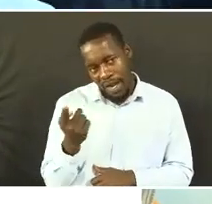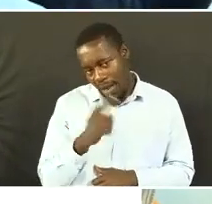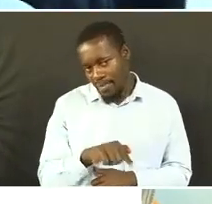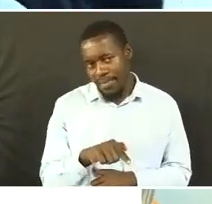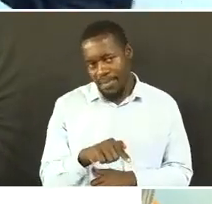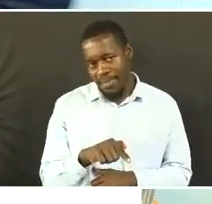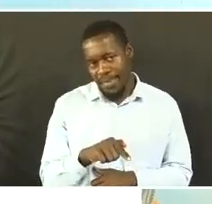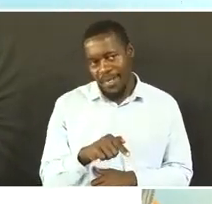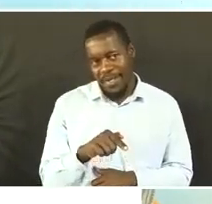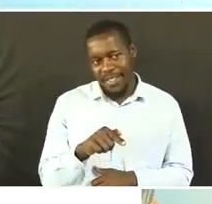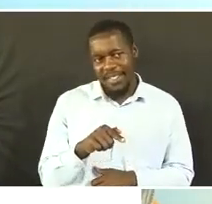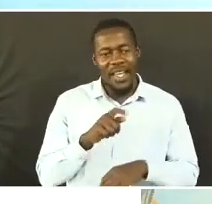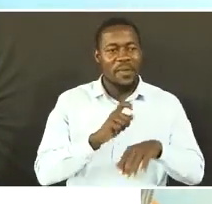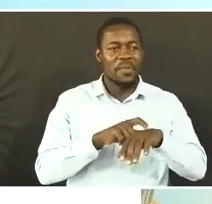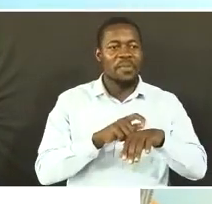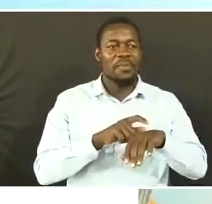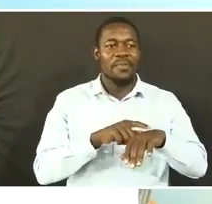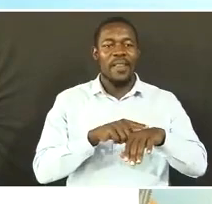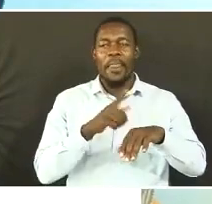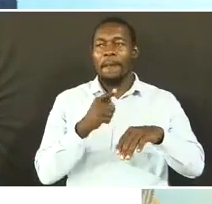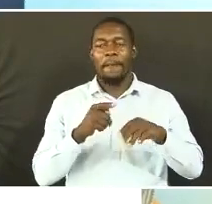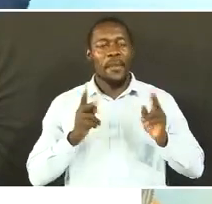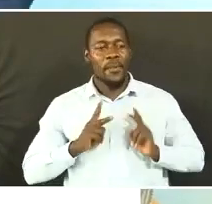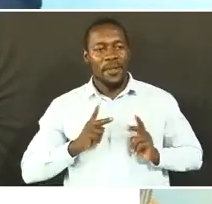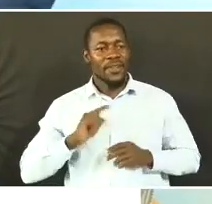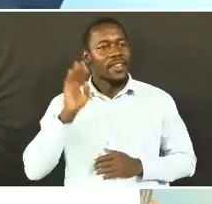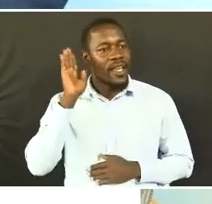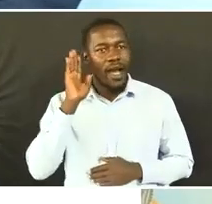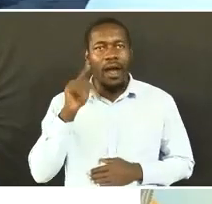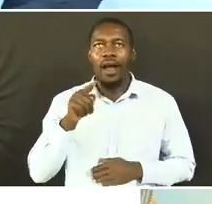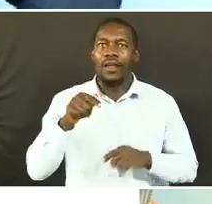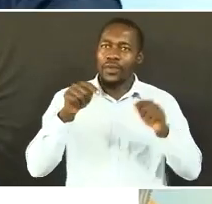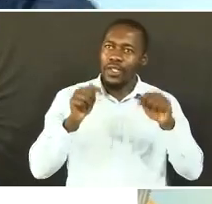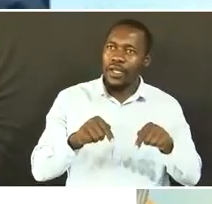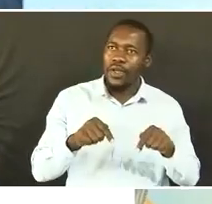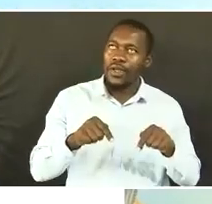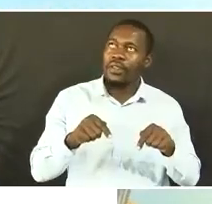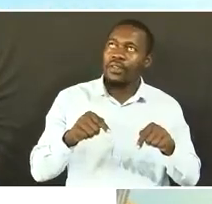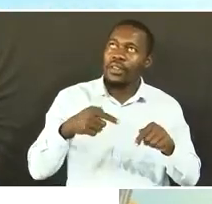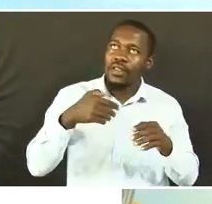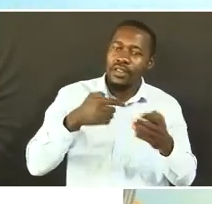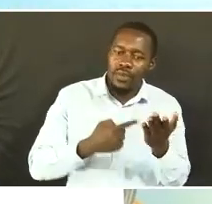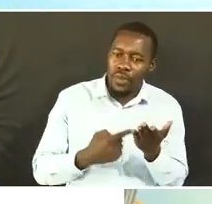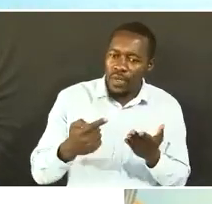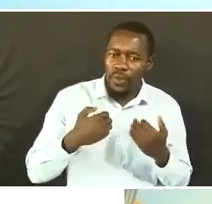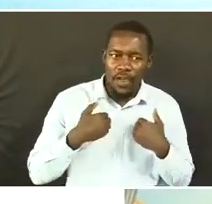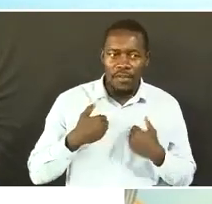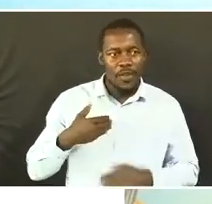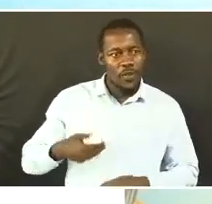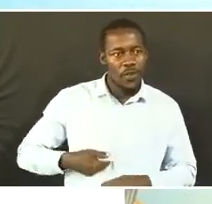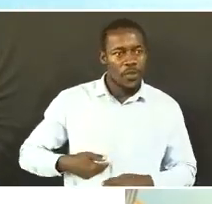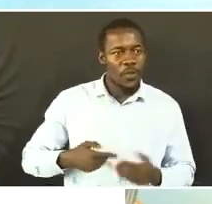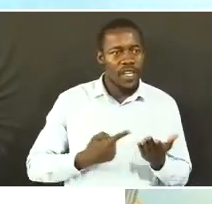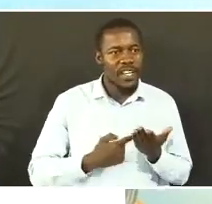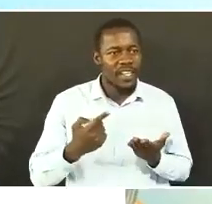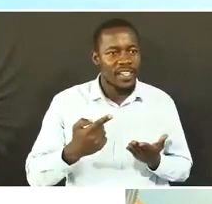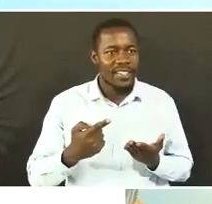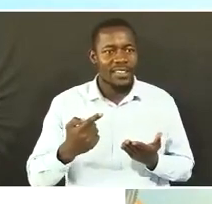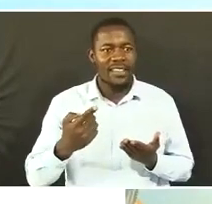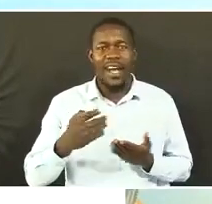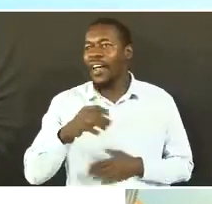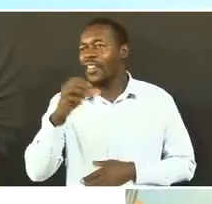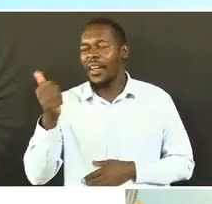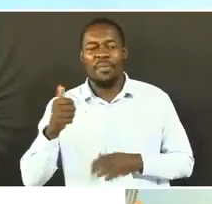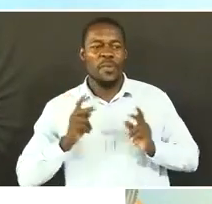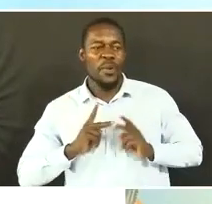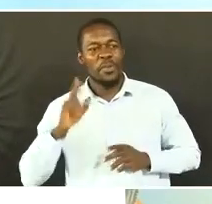kabisa. Please, tune the messages. Our speaker will be Pastor Colin Soyamo. And those who are not able to make it physically to